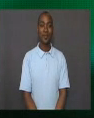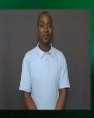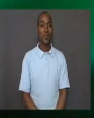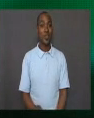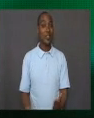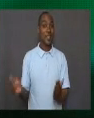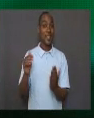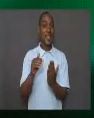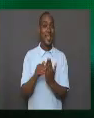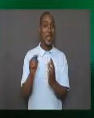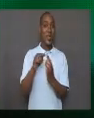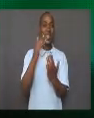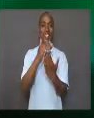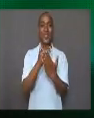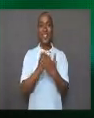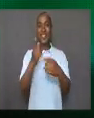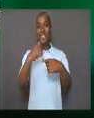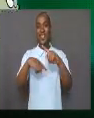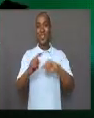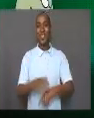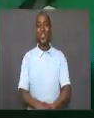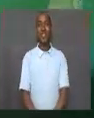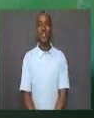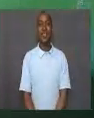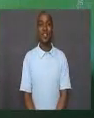Let's get back to our lesson.